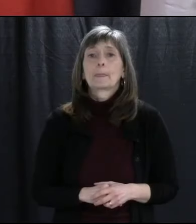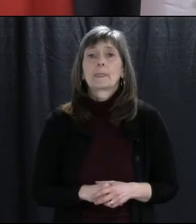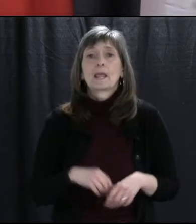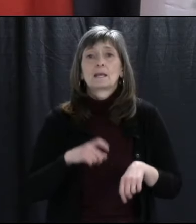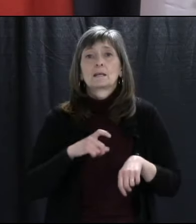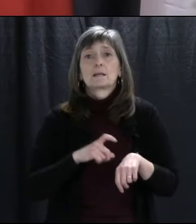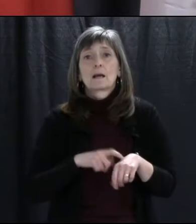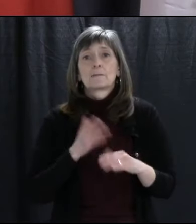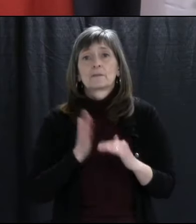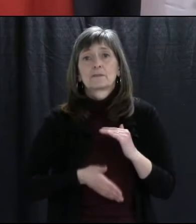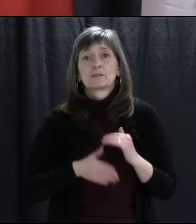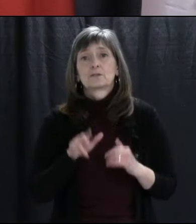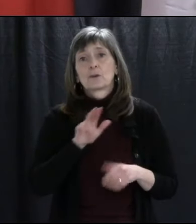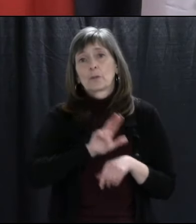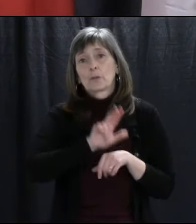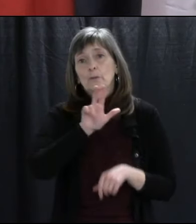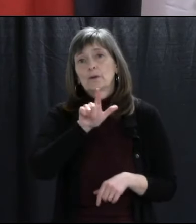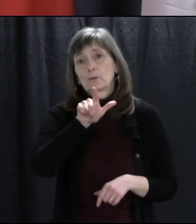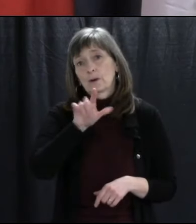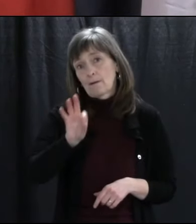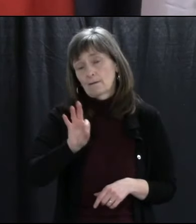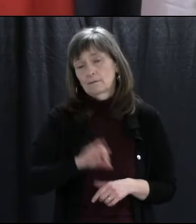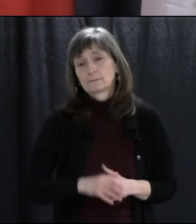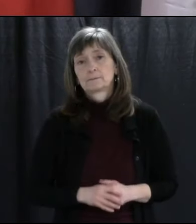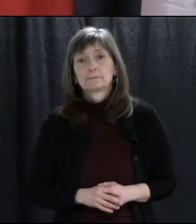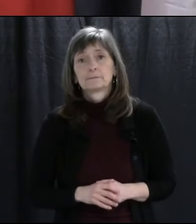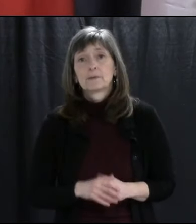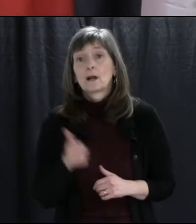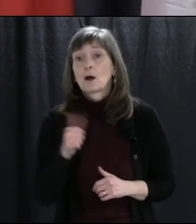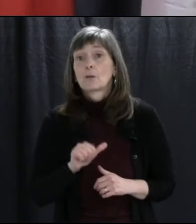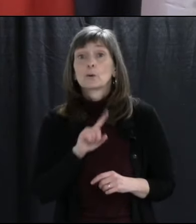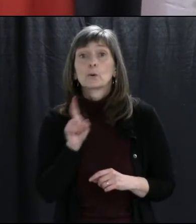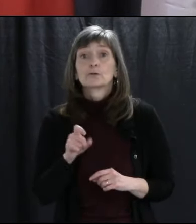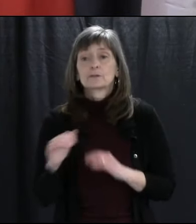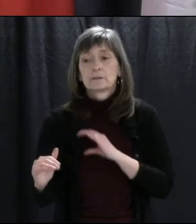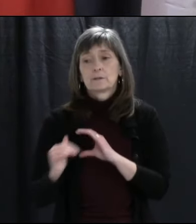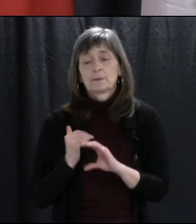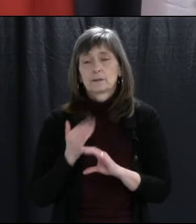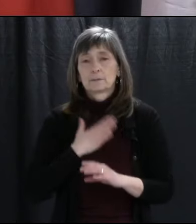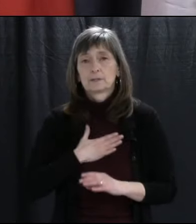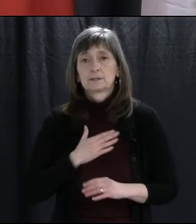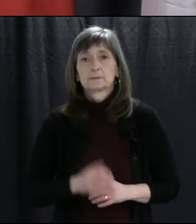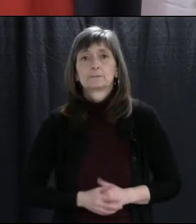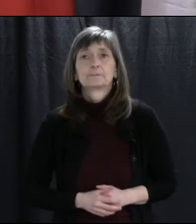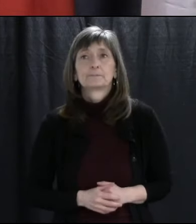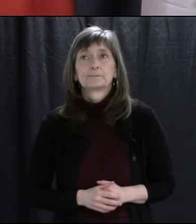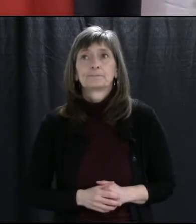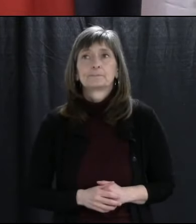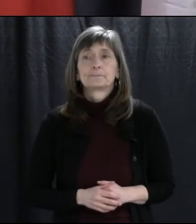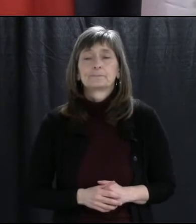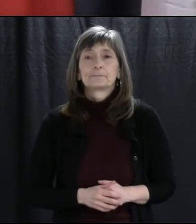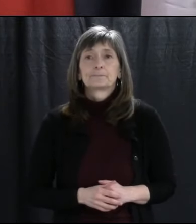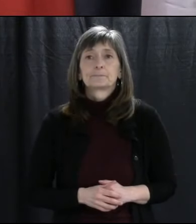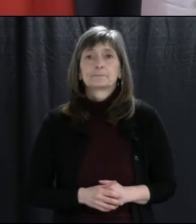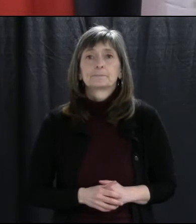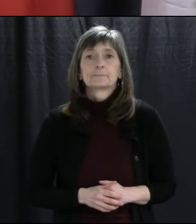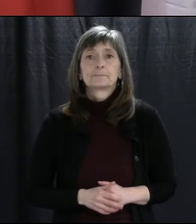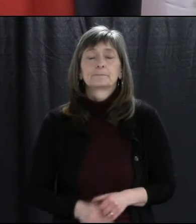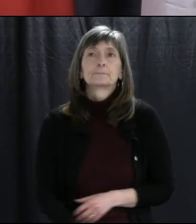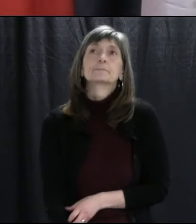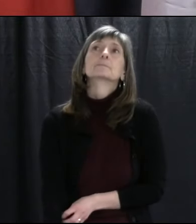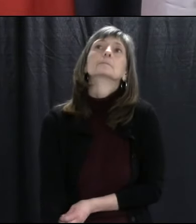at 3:29 p.m., and further questions can be emailed. Operator, please proceed. Thank